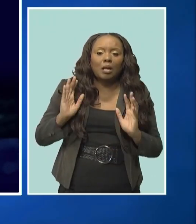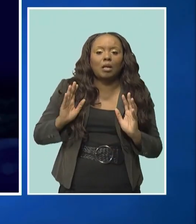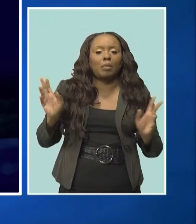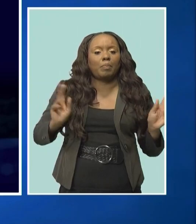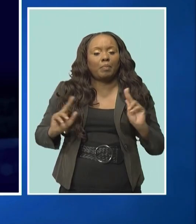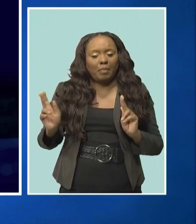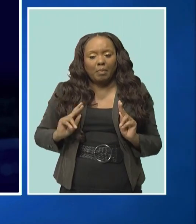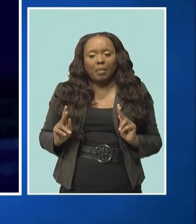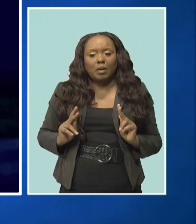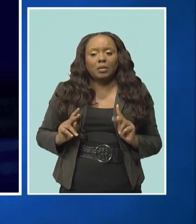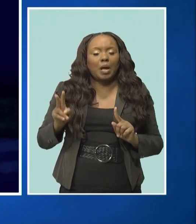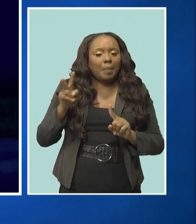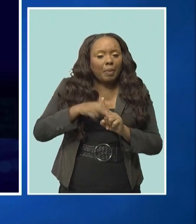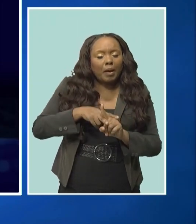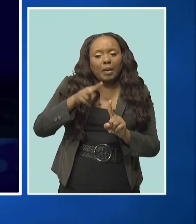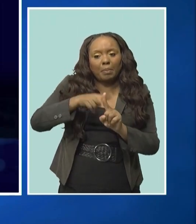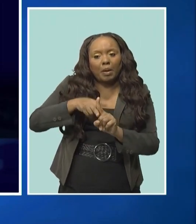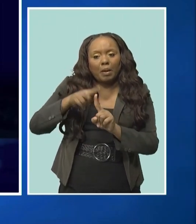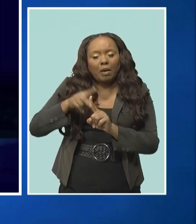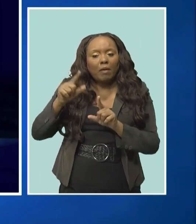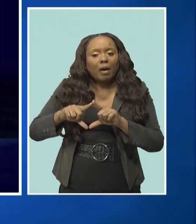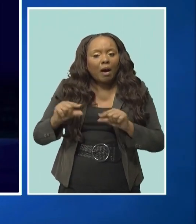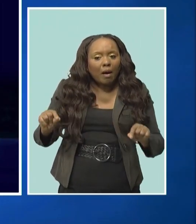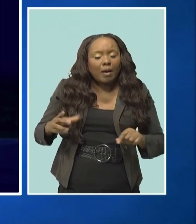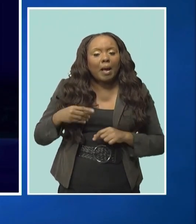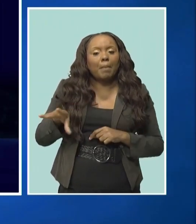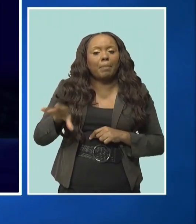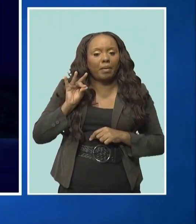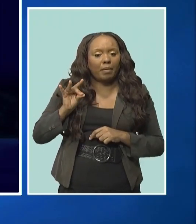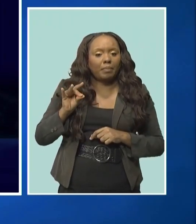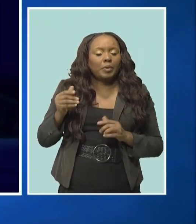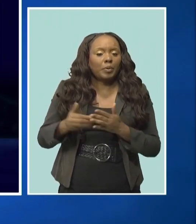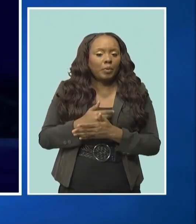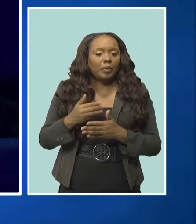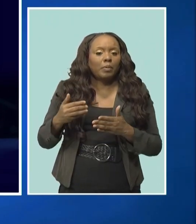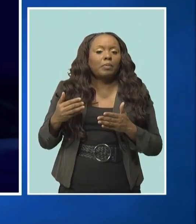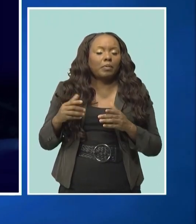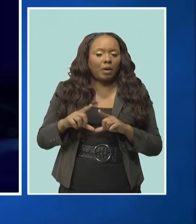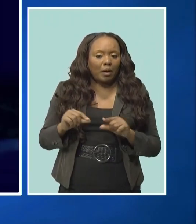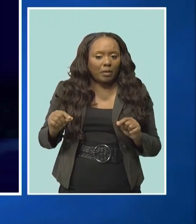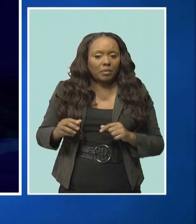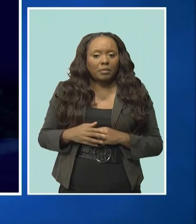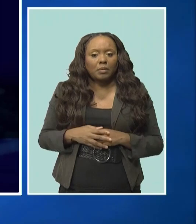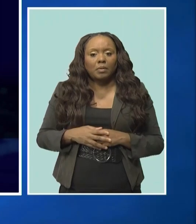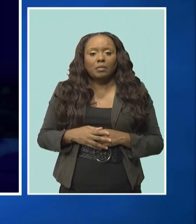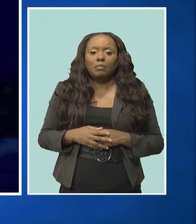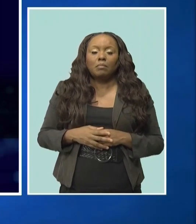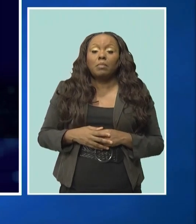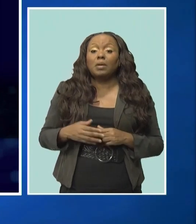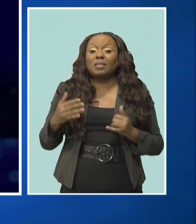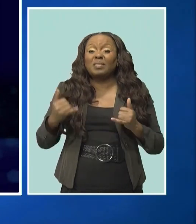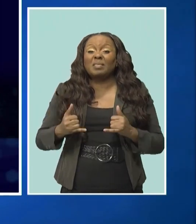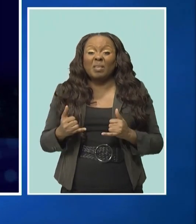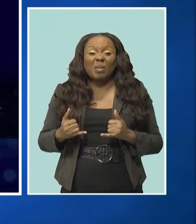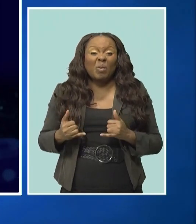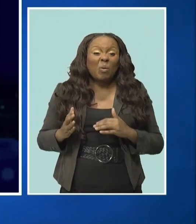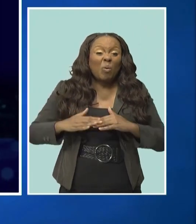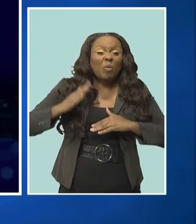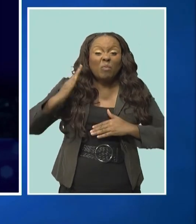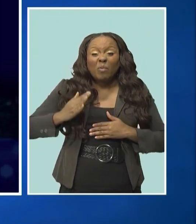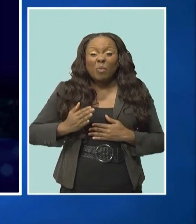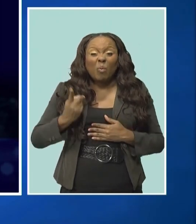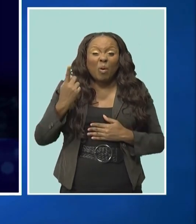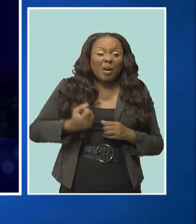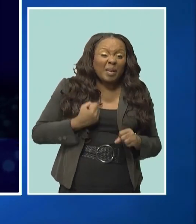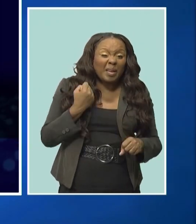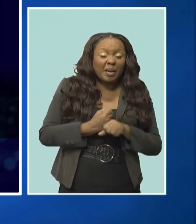extend the transitional period yet again. So we are currently 1 year and 3 months past the first anniversary of the